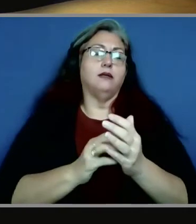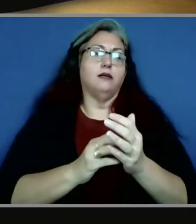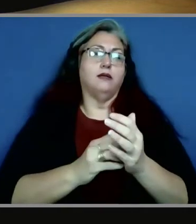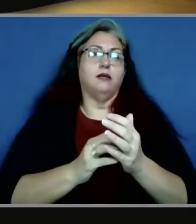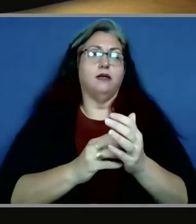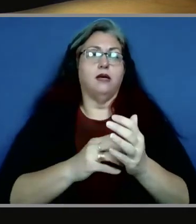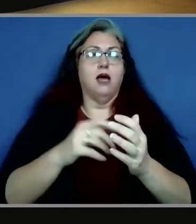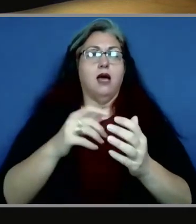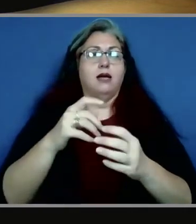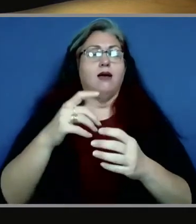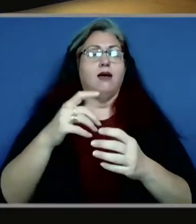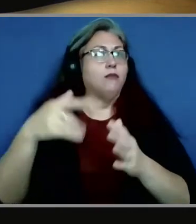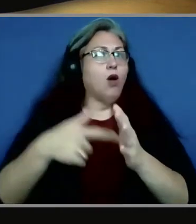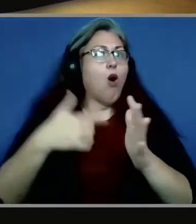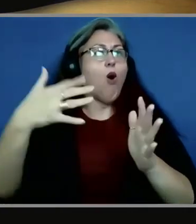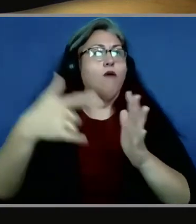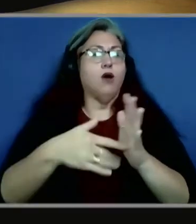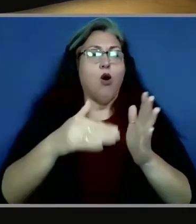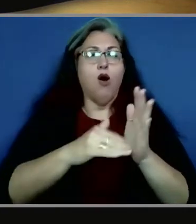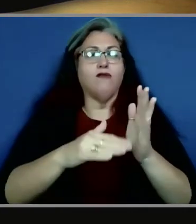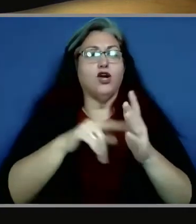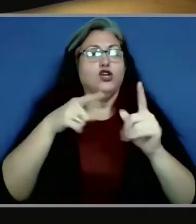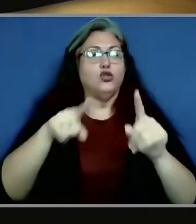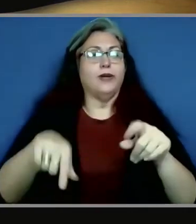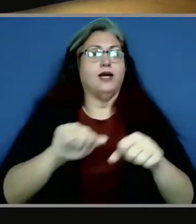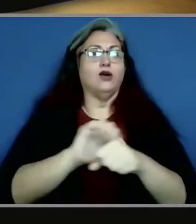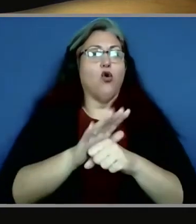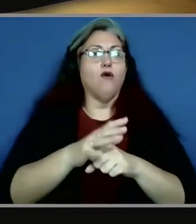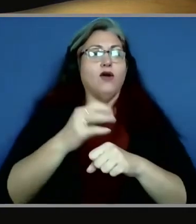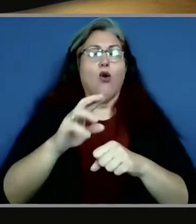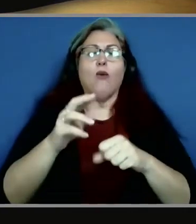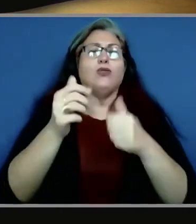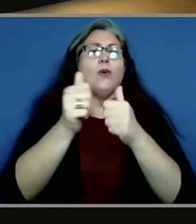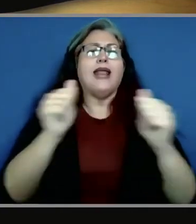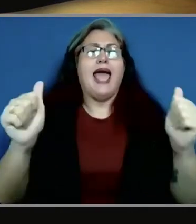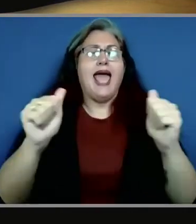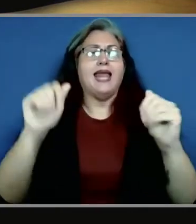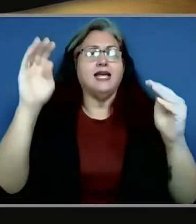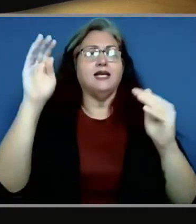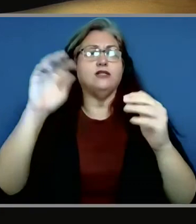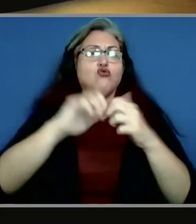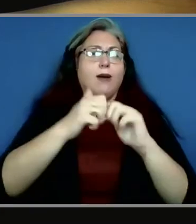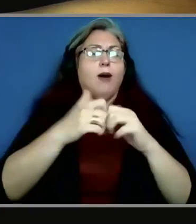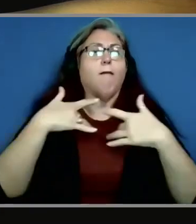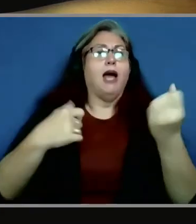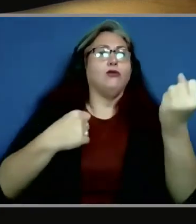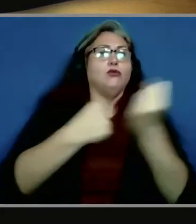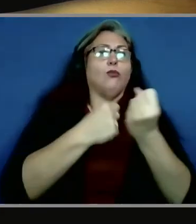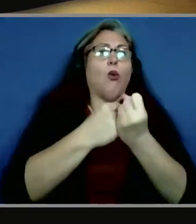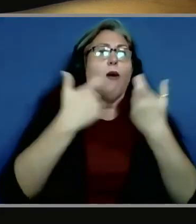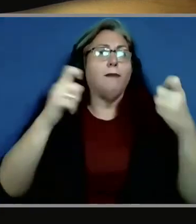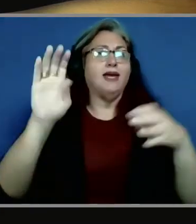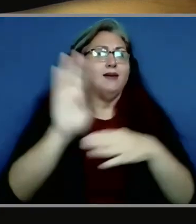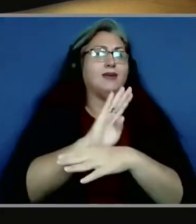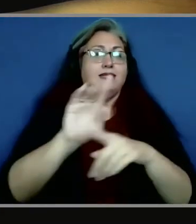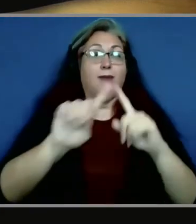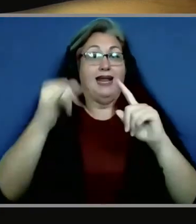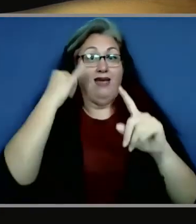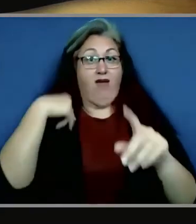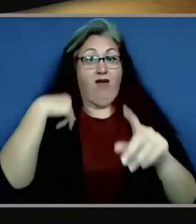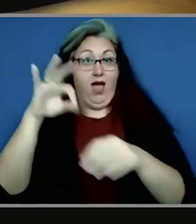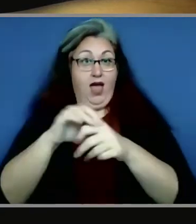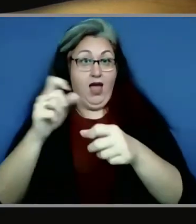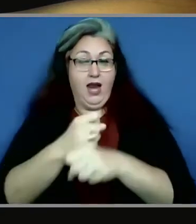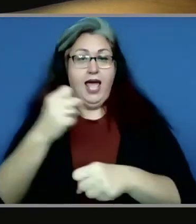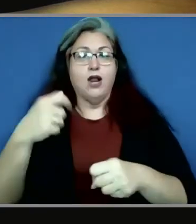I time and time again in these times of COVID or any kind of trouble, we tend to help out big businesses. I think if when I'm elected, we're